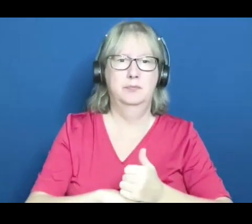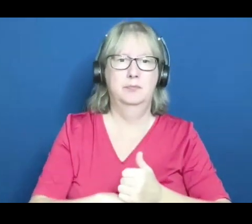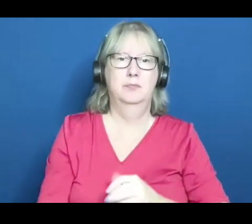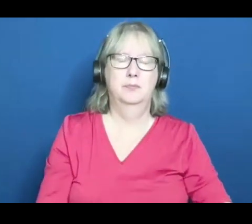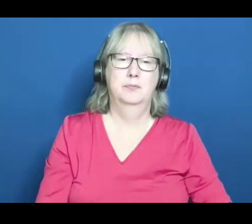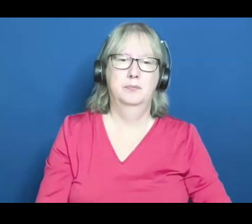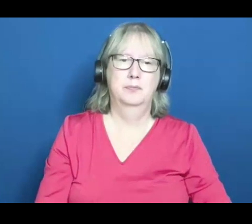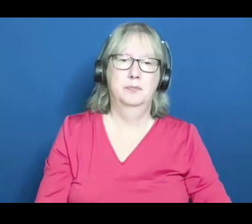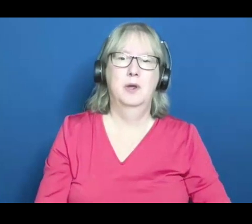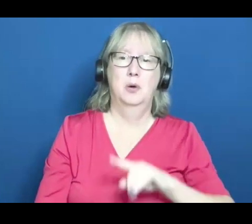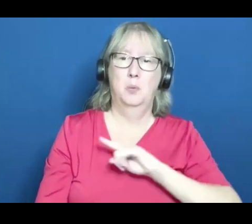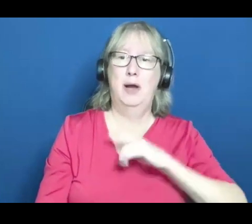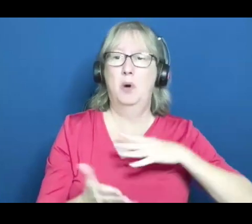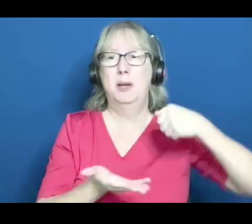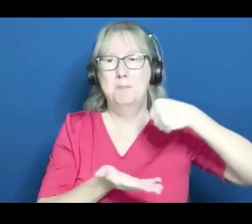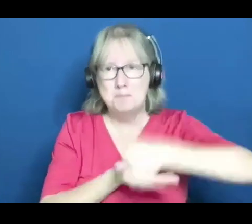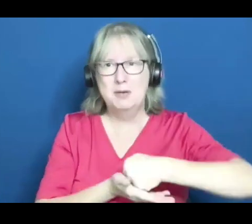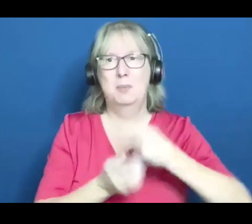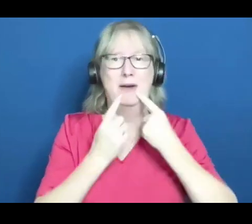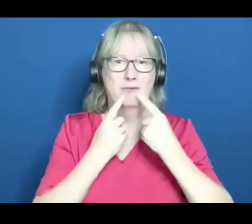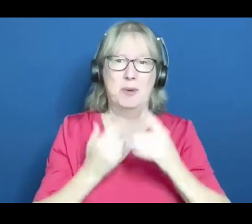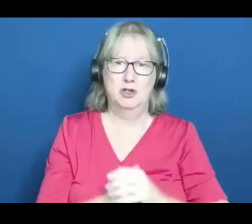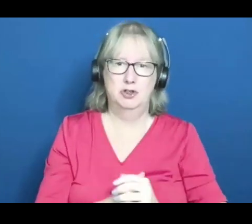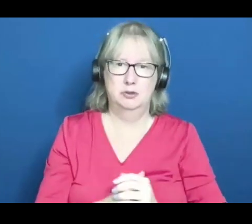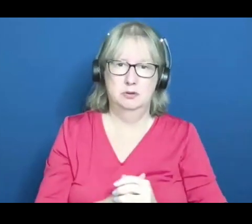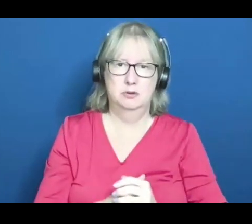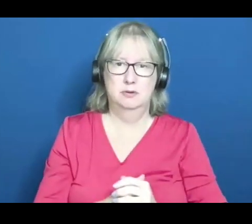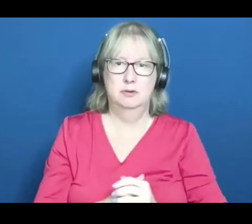further until we've got the minimum amount of information to be able to